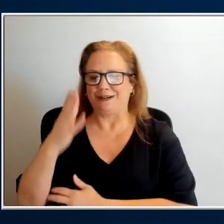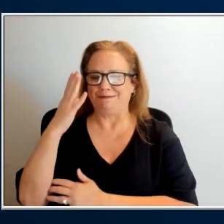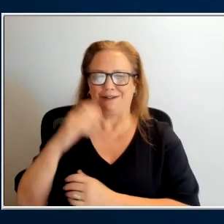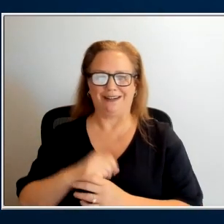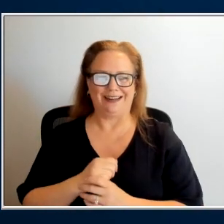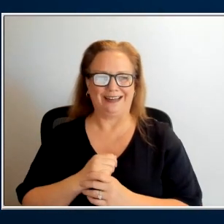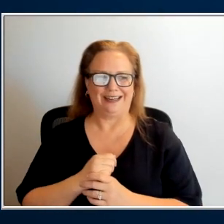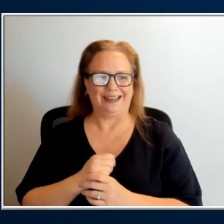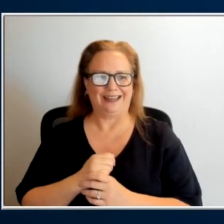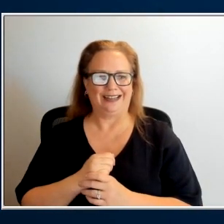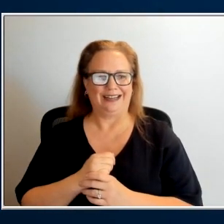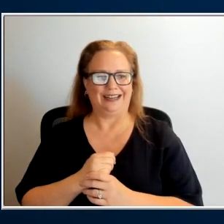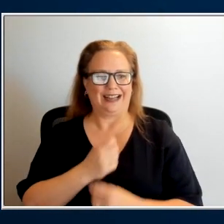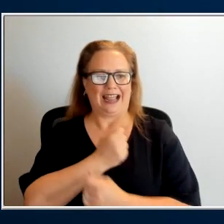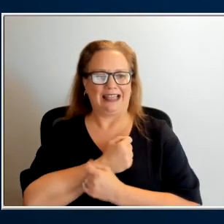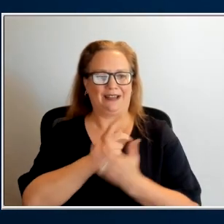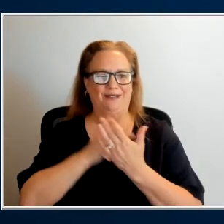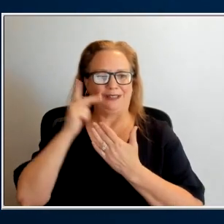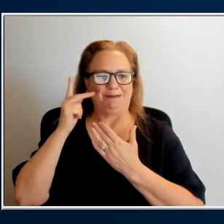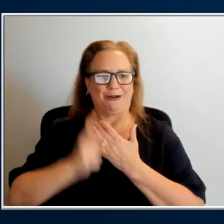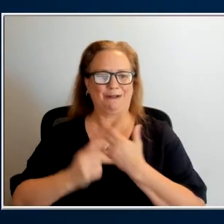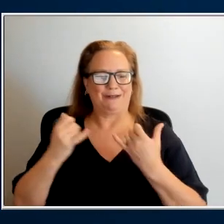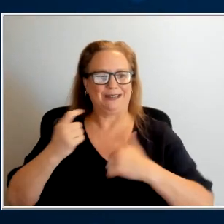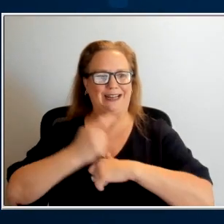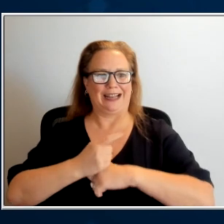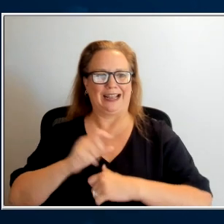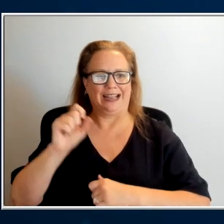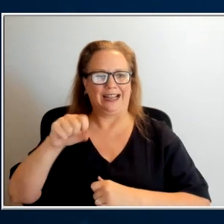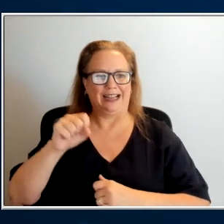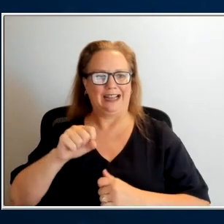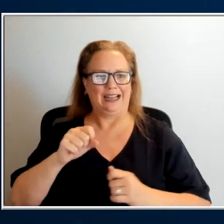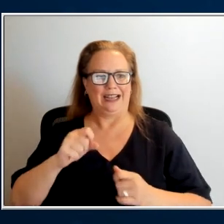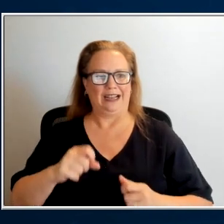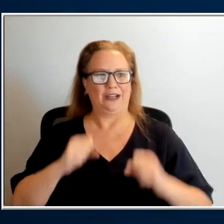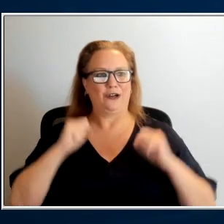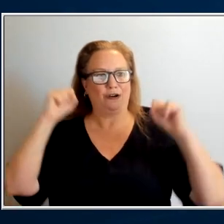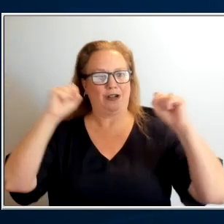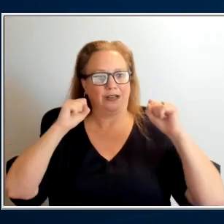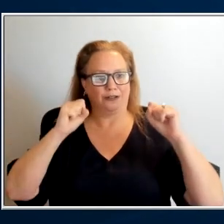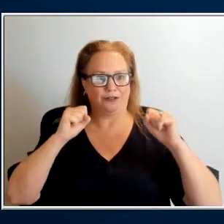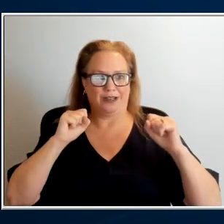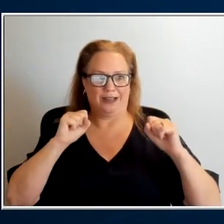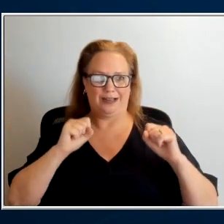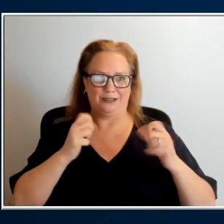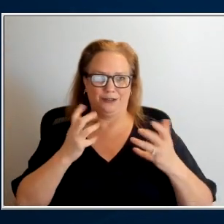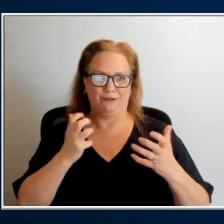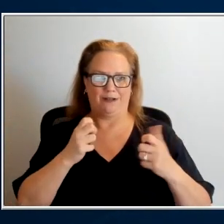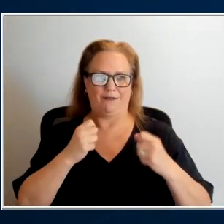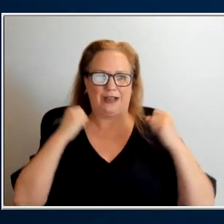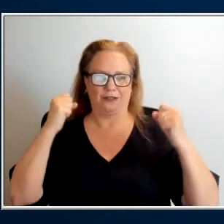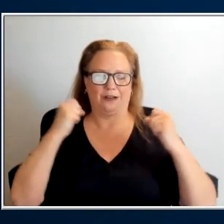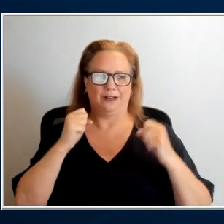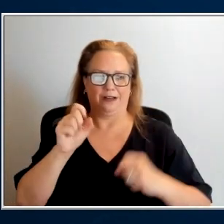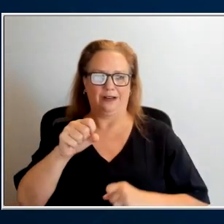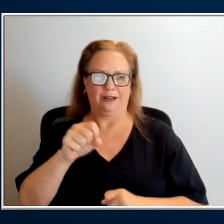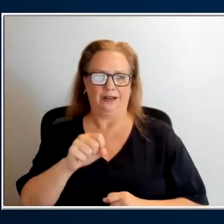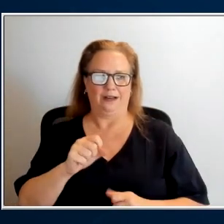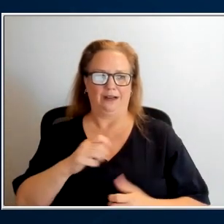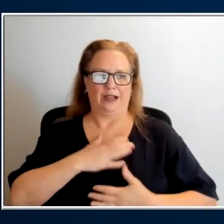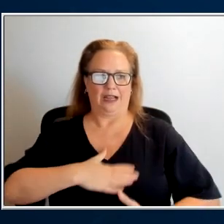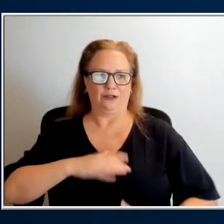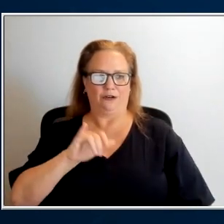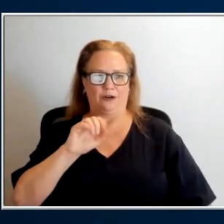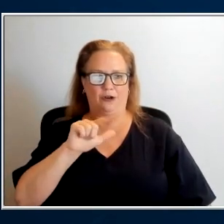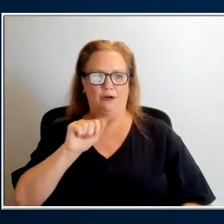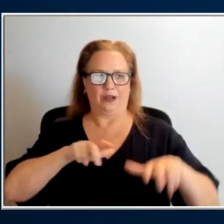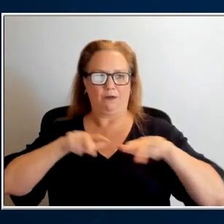am Hey, Alexis. loving this program. Oh, no kidding. And you're an exercise. I'm an exercise freak. Are you an exercise freak? Yes. Well, I enjoy yoga and walking. I do